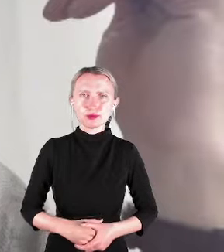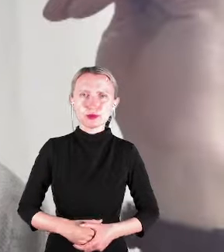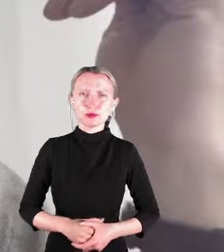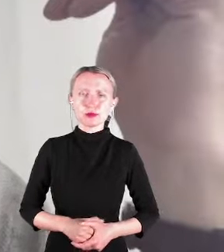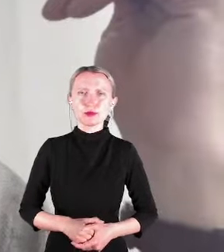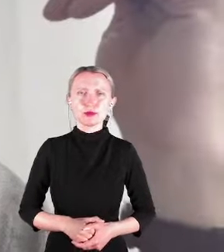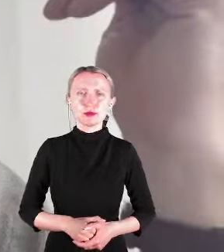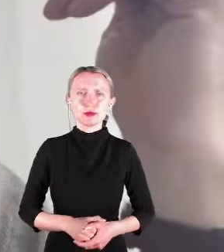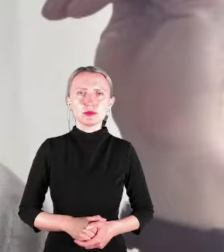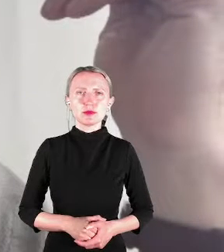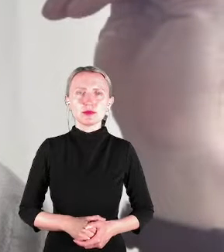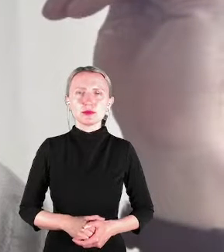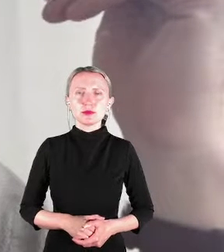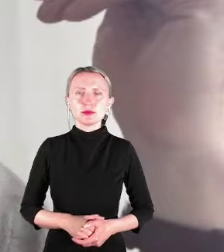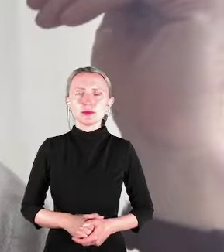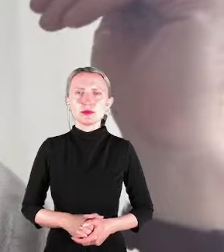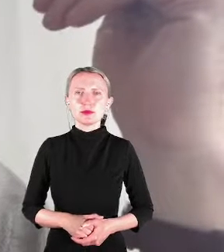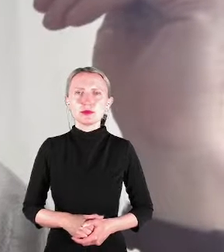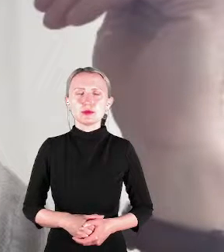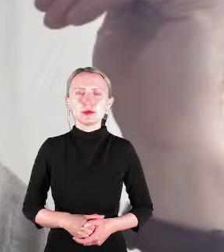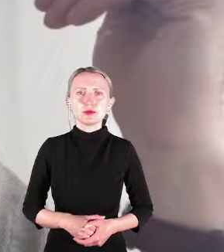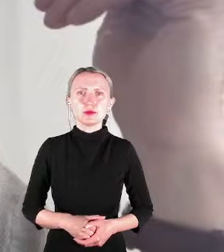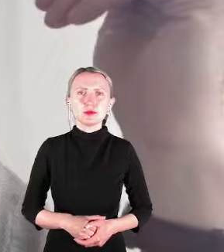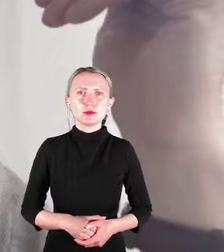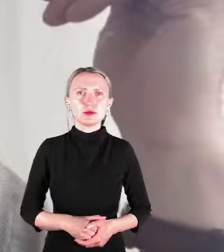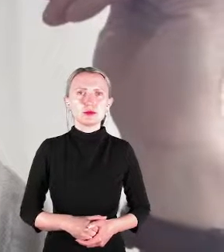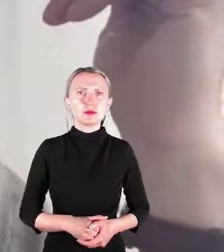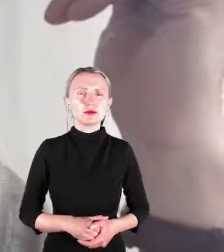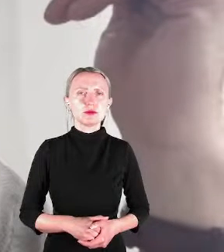just disappeared, and